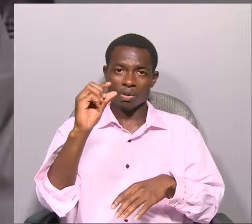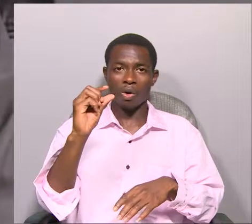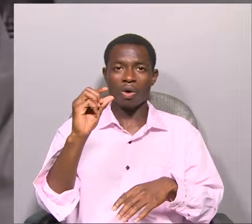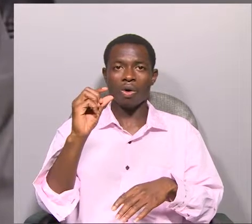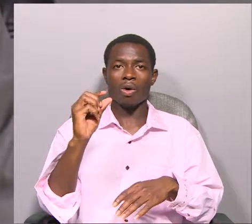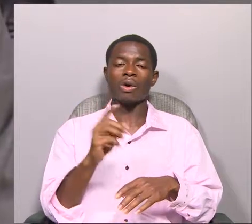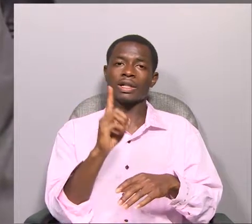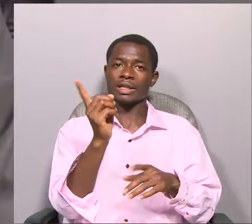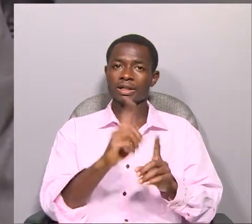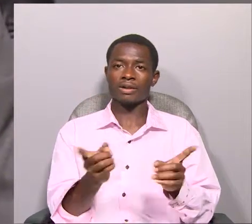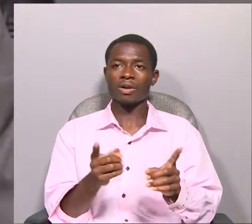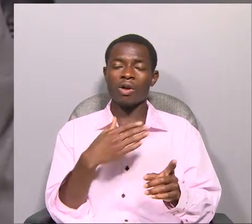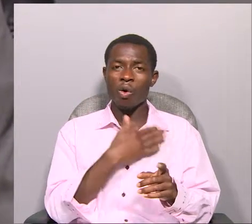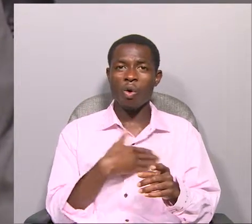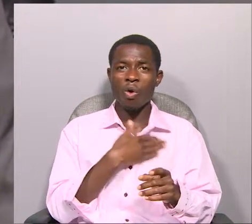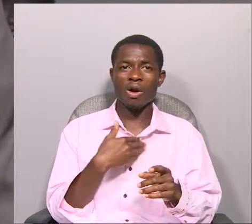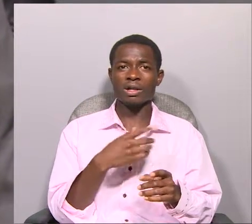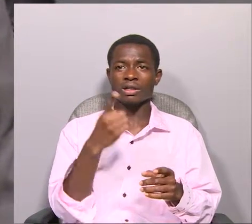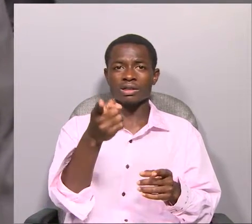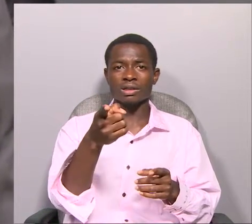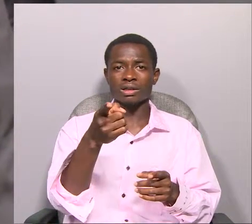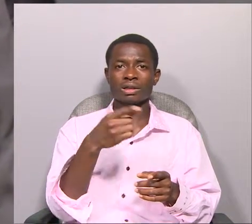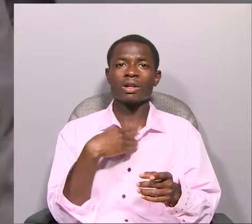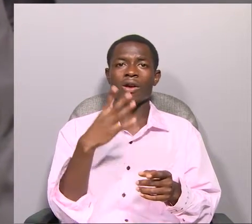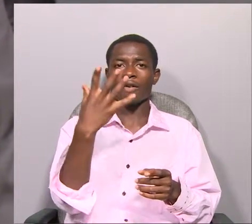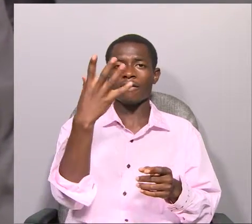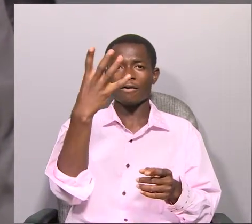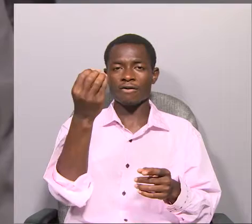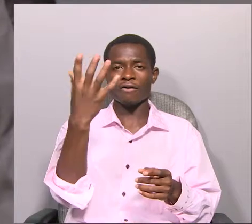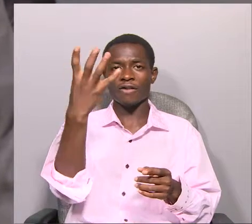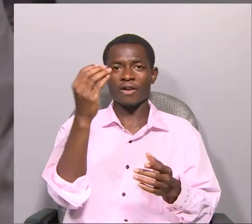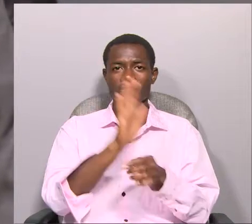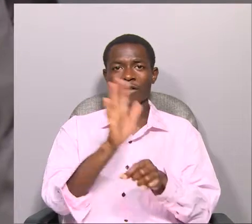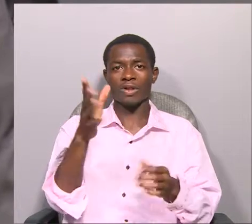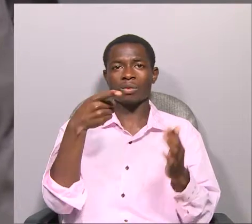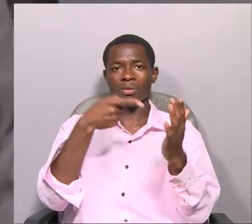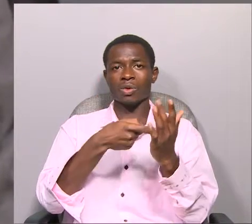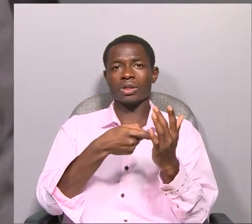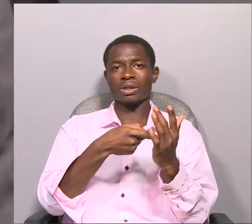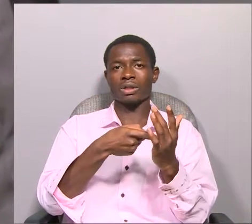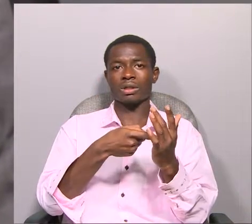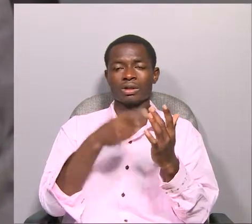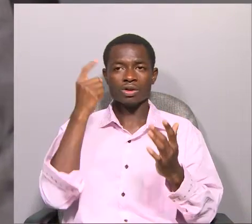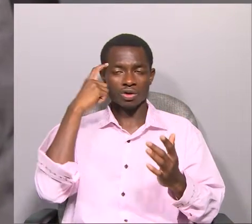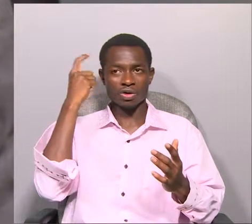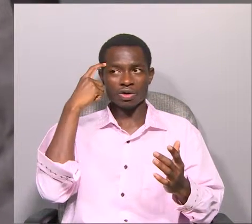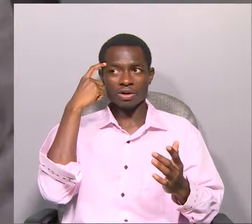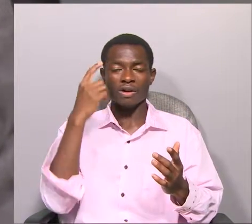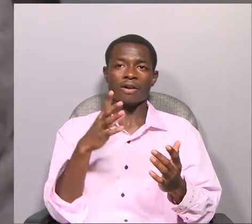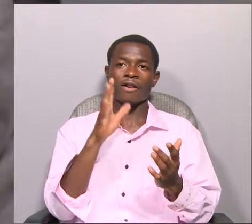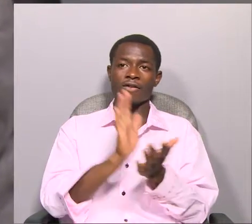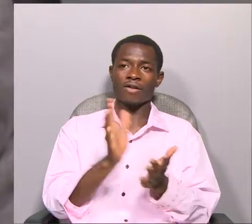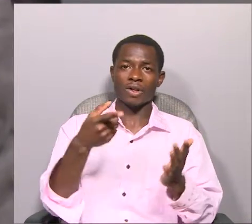bottlenecking mechanisms, which says if you want to be a medical doctor, it must be 15 points. Mm-hmm. And it's 15 points with mathematics,